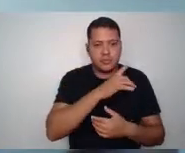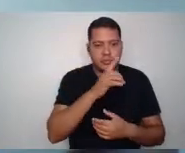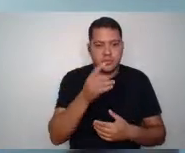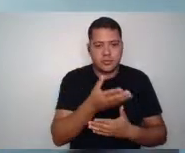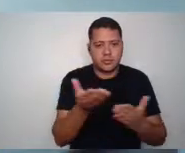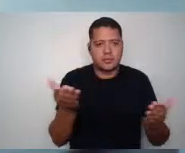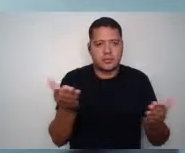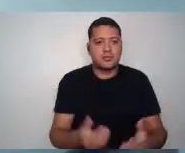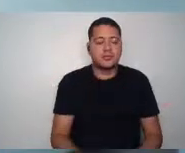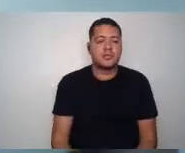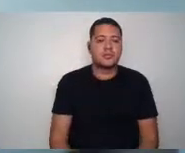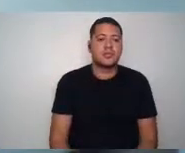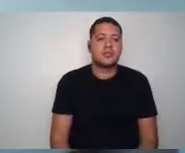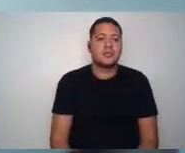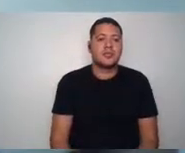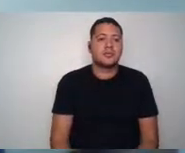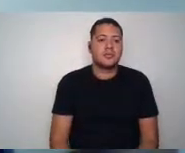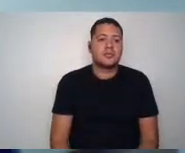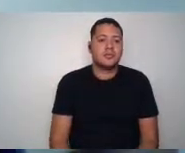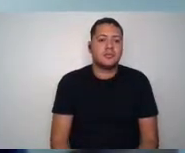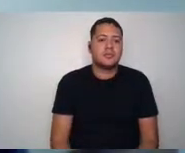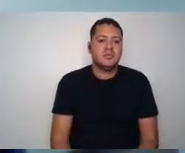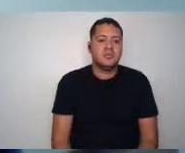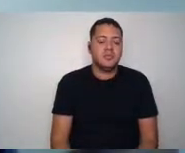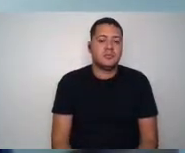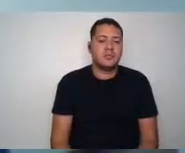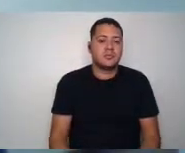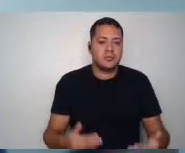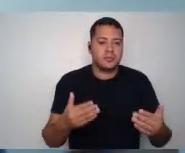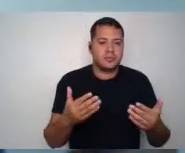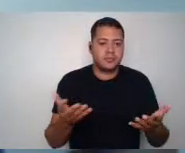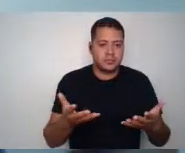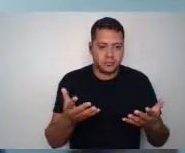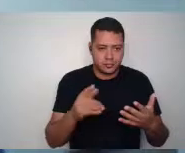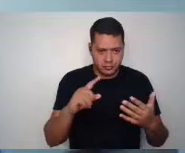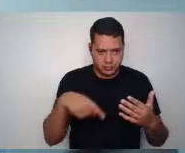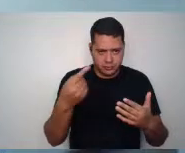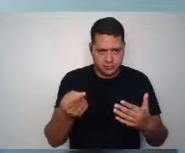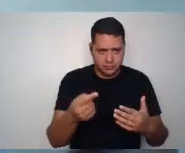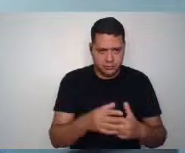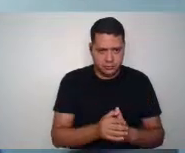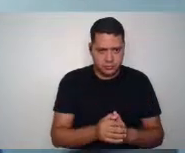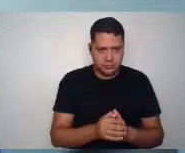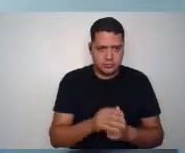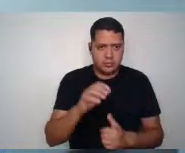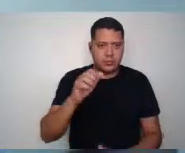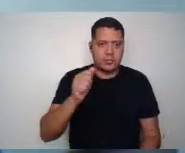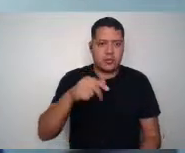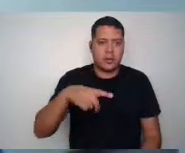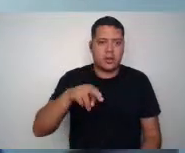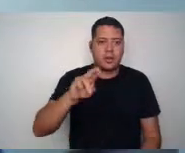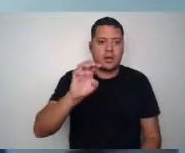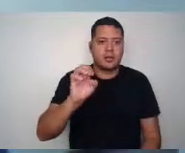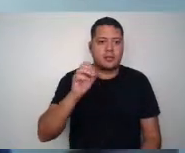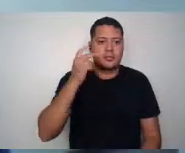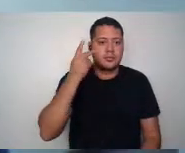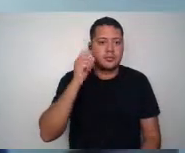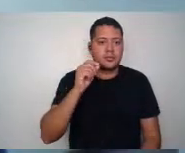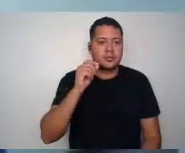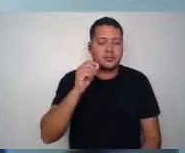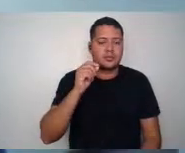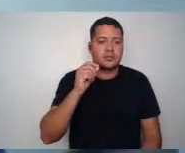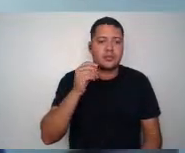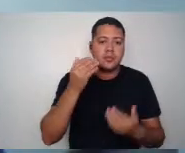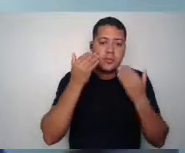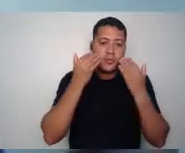Dalazzi. Thank you very much, Minister Delaide. Now we'll pass the floor to André